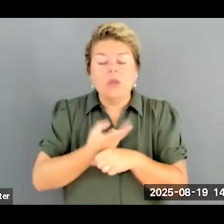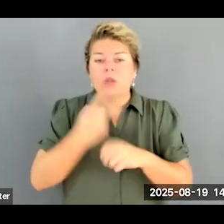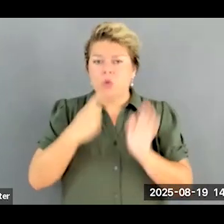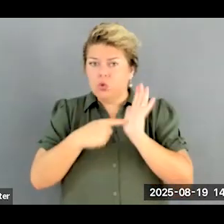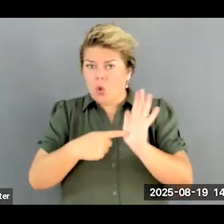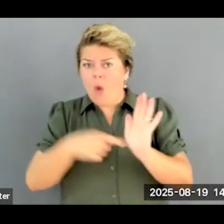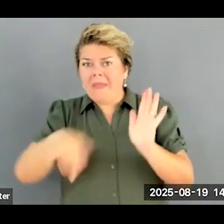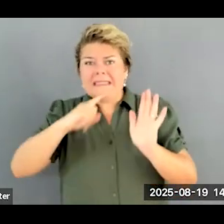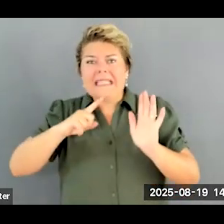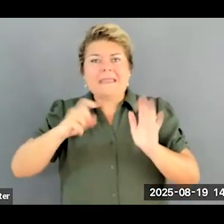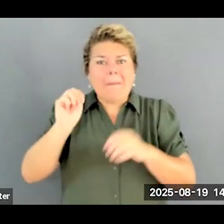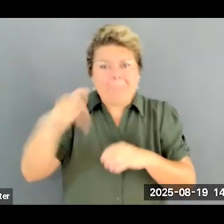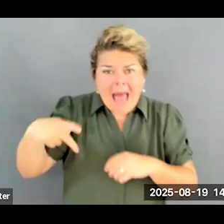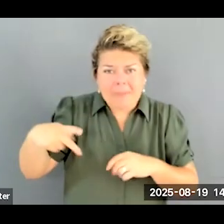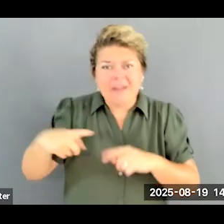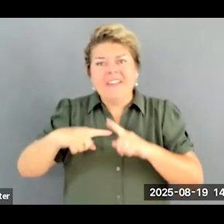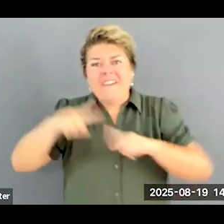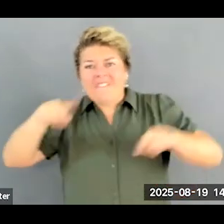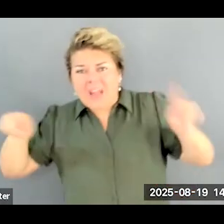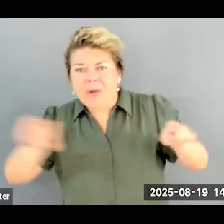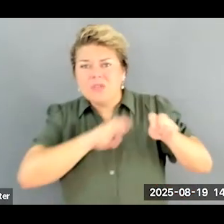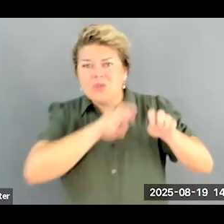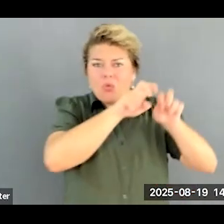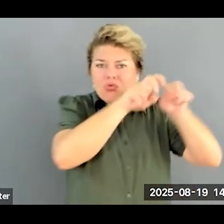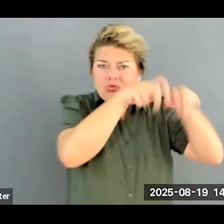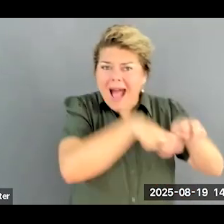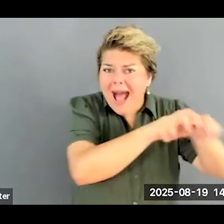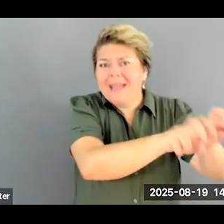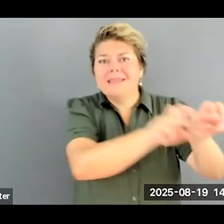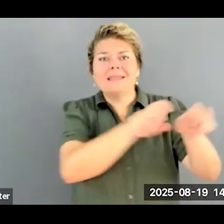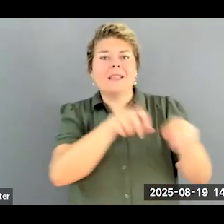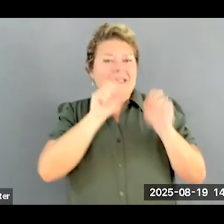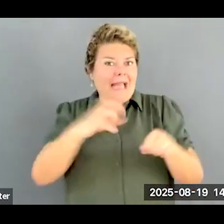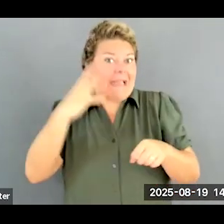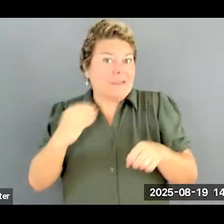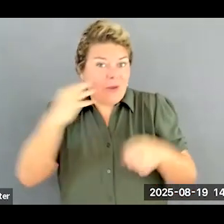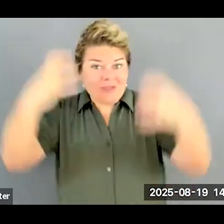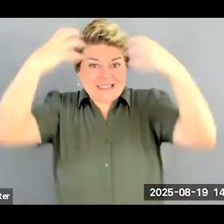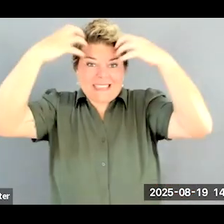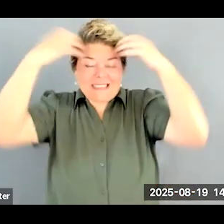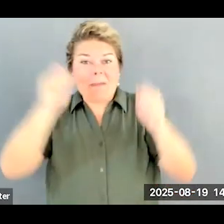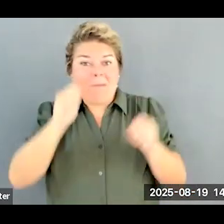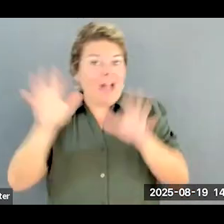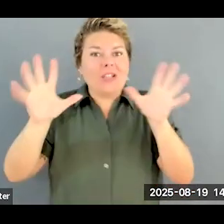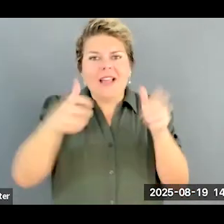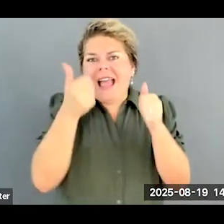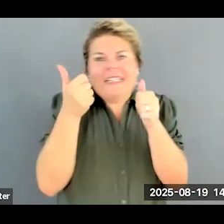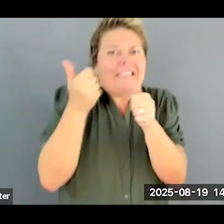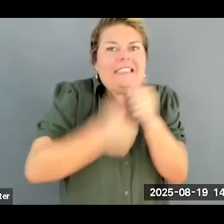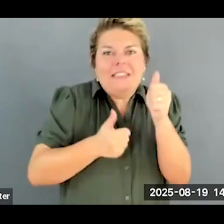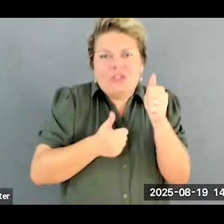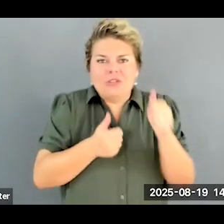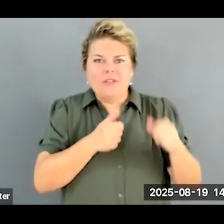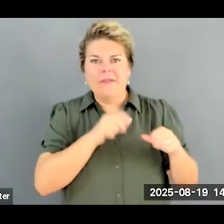map of various rides, shows, and attractions where you can experience Disney magic at each of their individual Disney